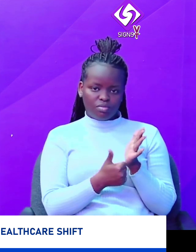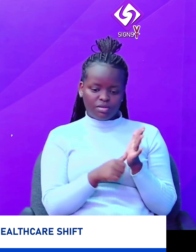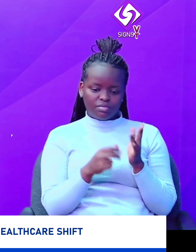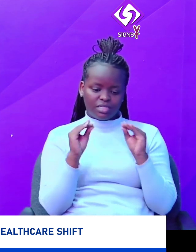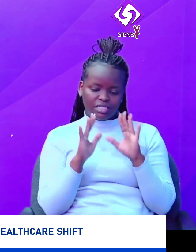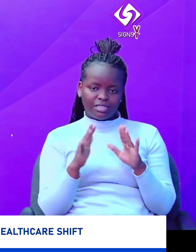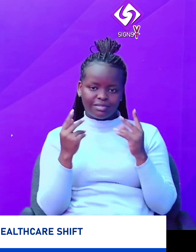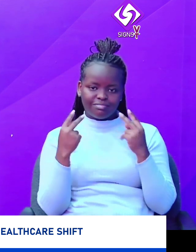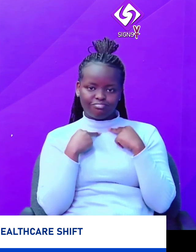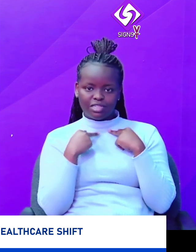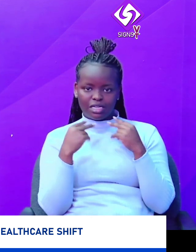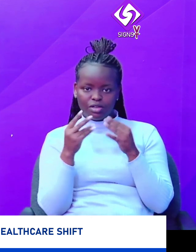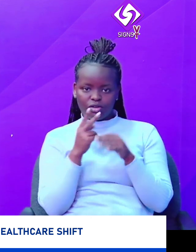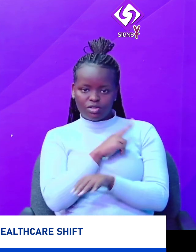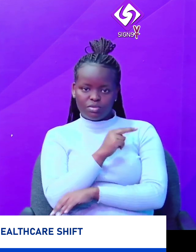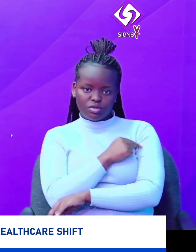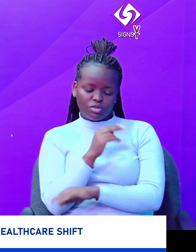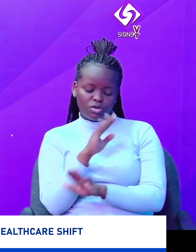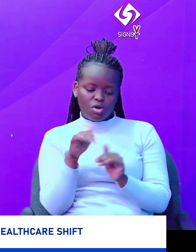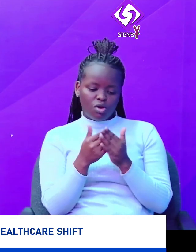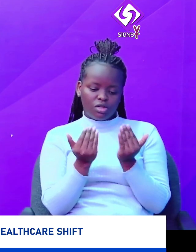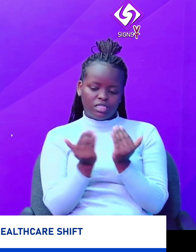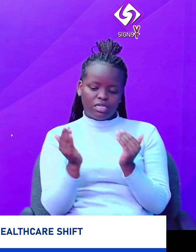hospitals. Matibabu yote watoto wangu wote wawili imekuwa